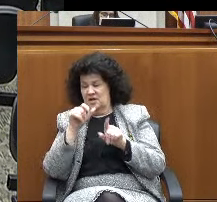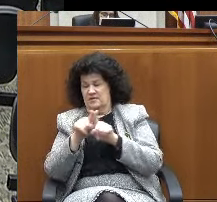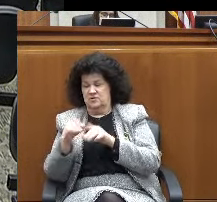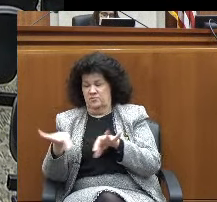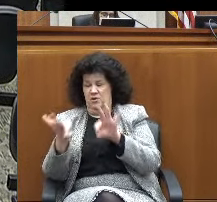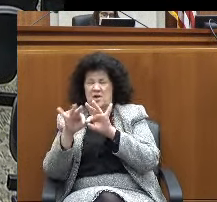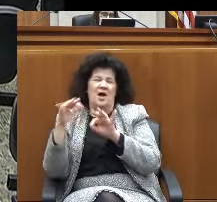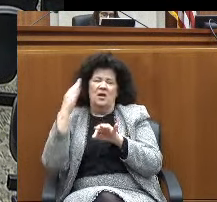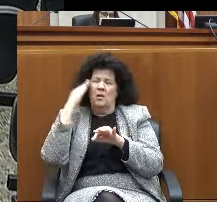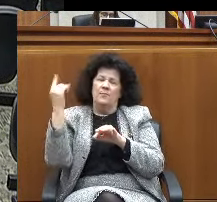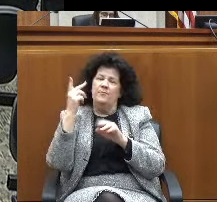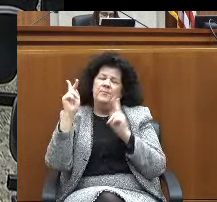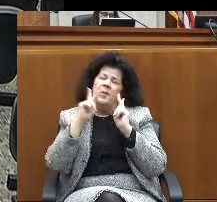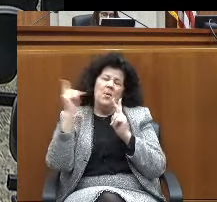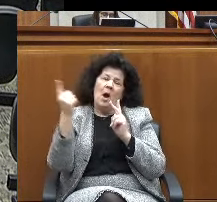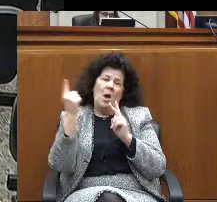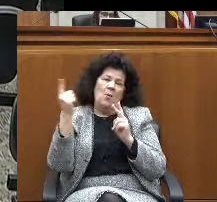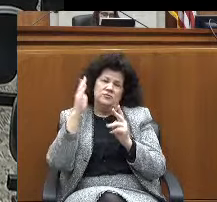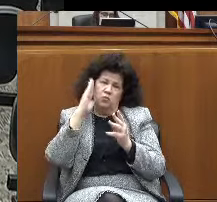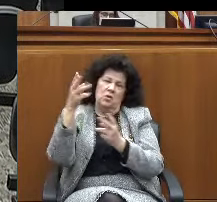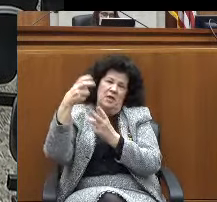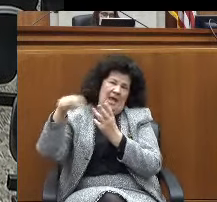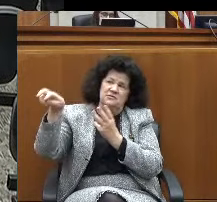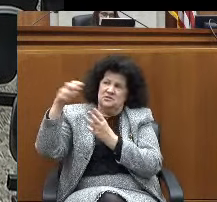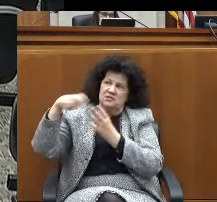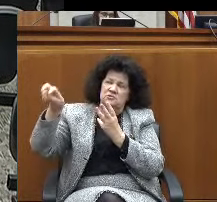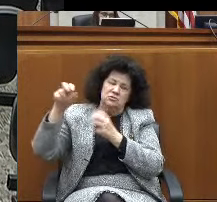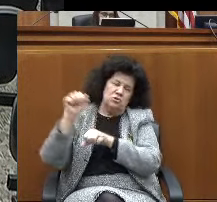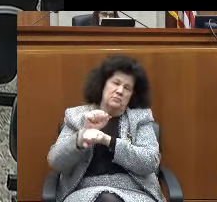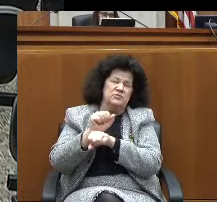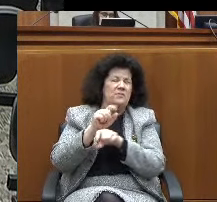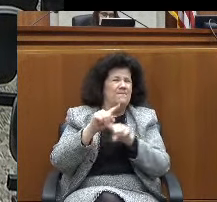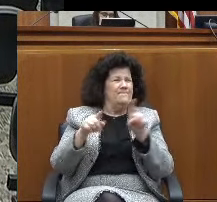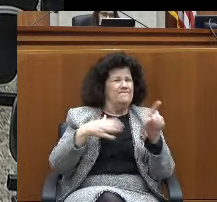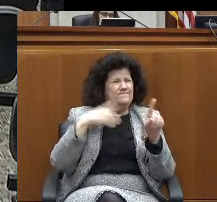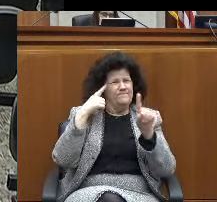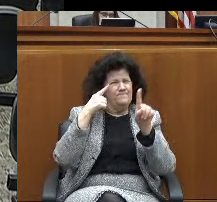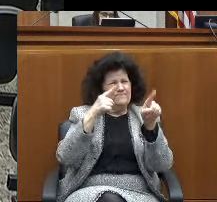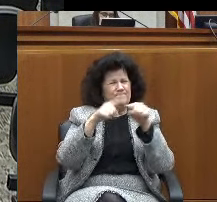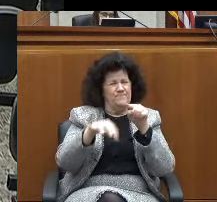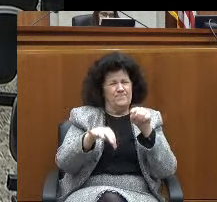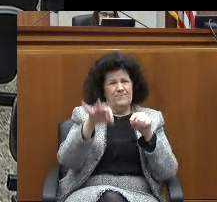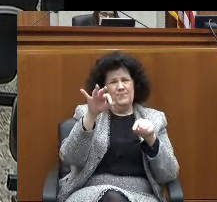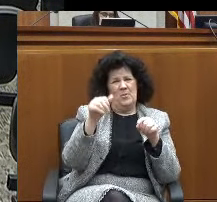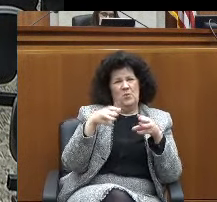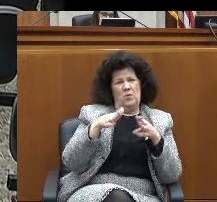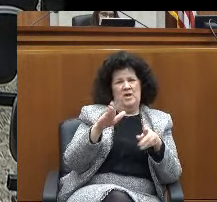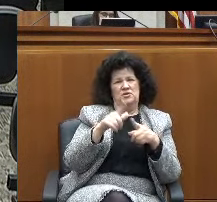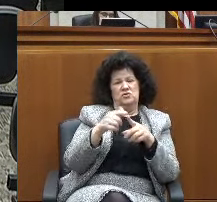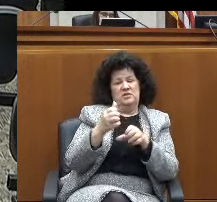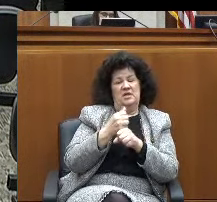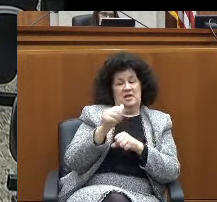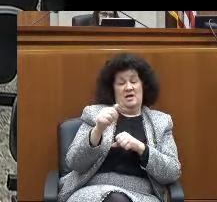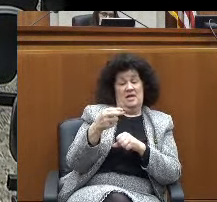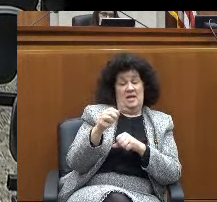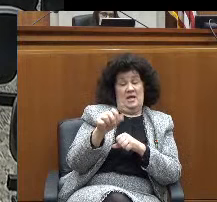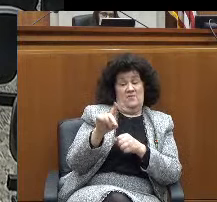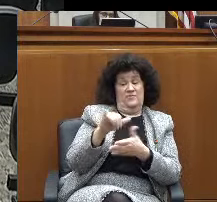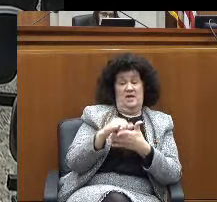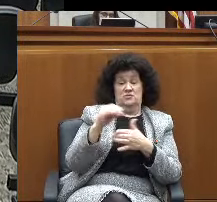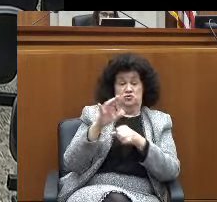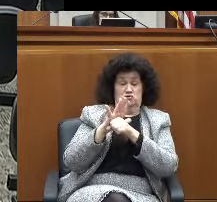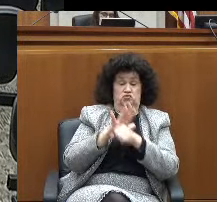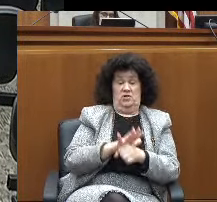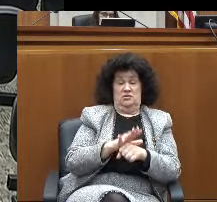exiting. My goal would be for us to figure out a way to where we get ahead of that. And I think stress on the job can